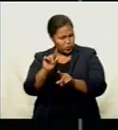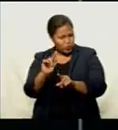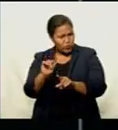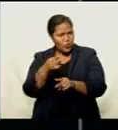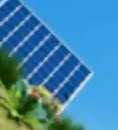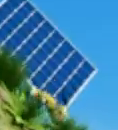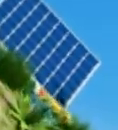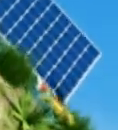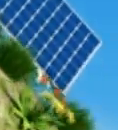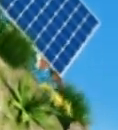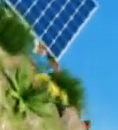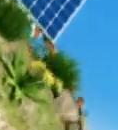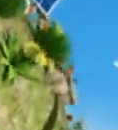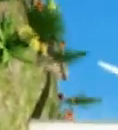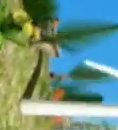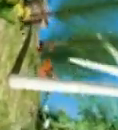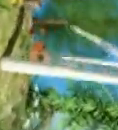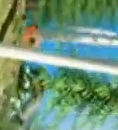Bainimarama.